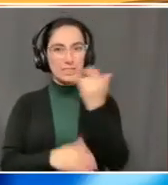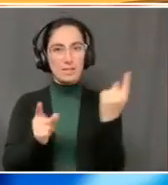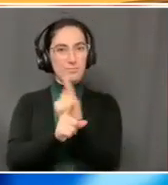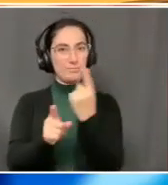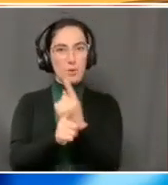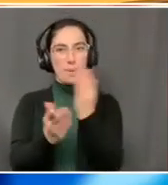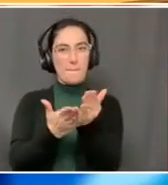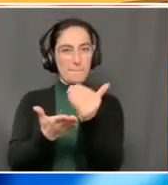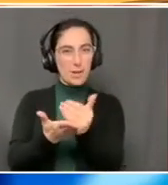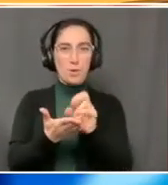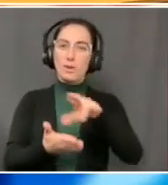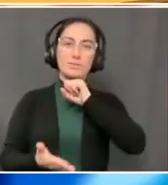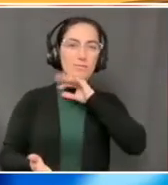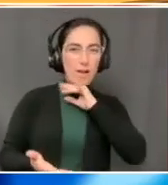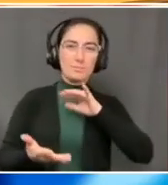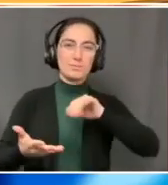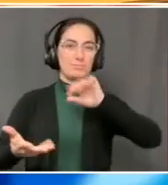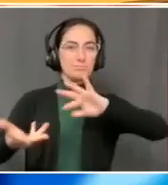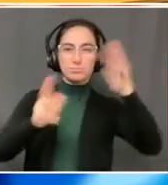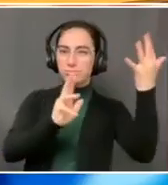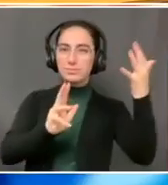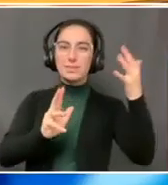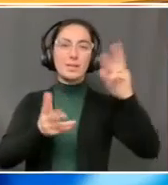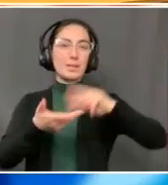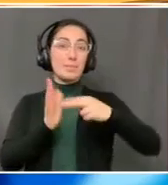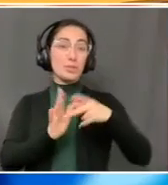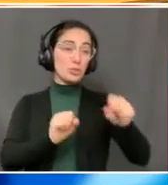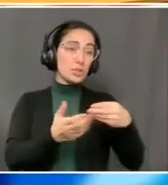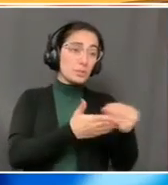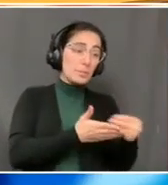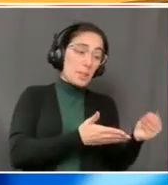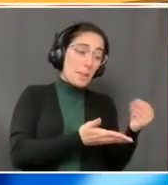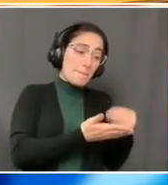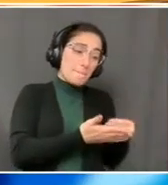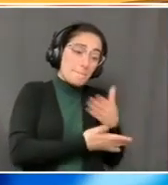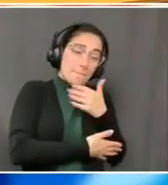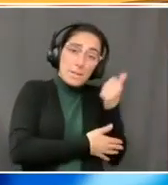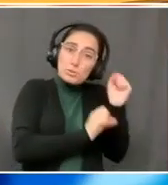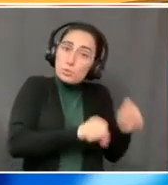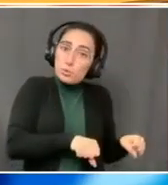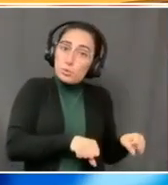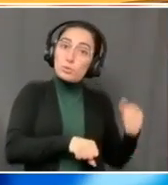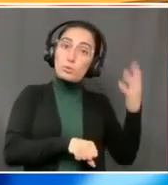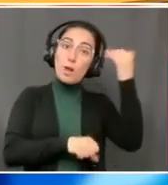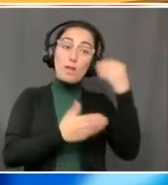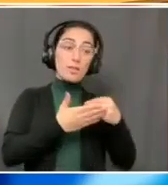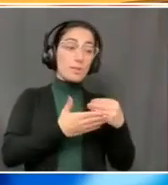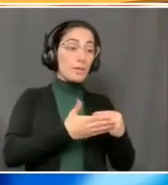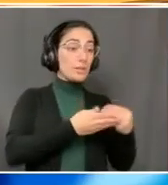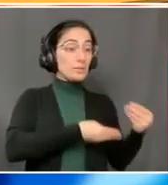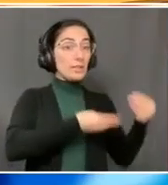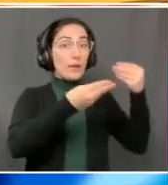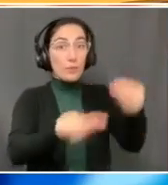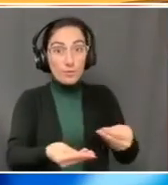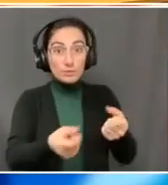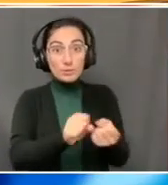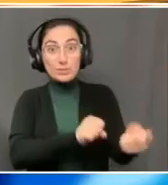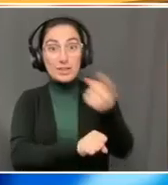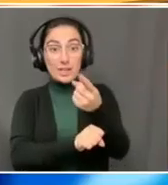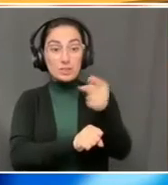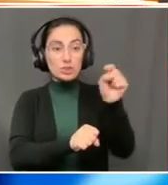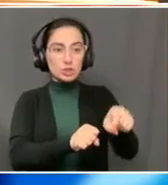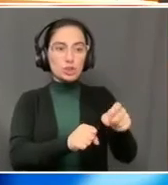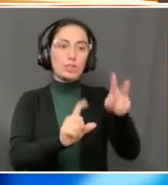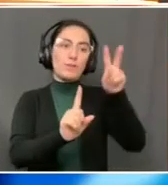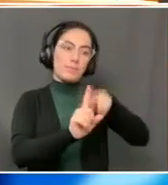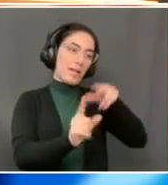sloppily, such that you could have spent the money better, because then this money that's carrying over is actually money that should have gone to the kids that were at school that year. And so